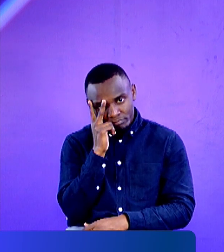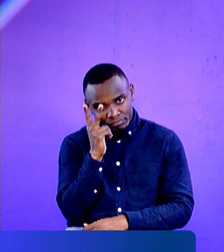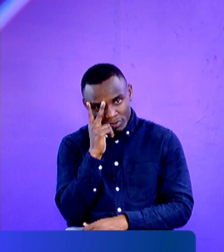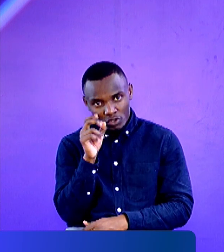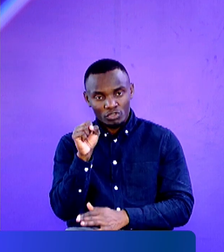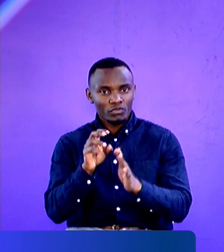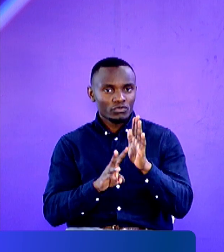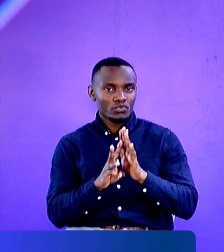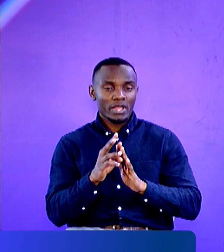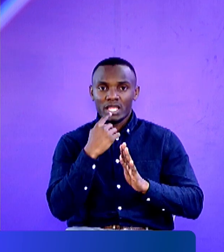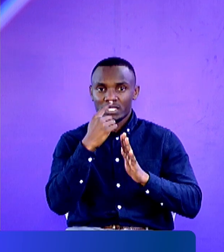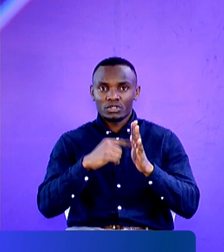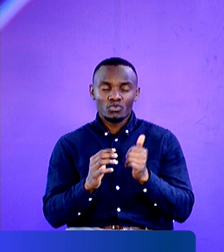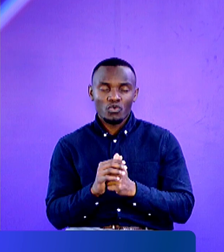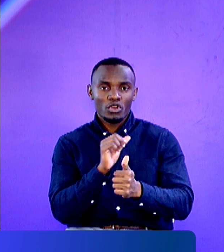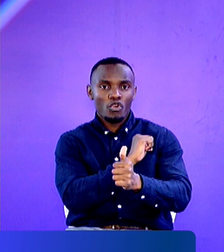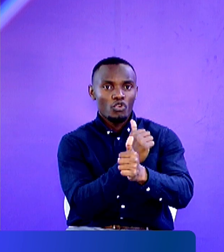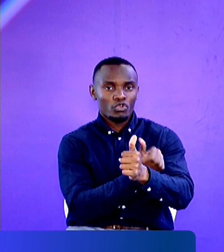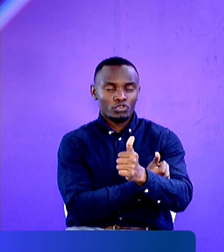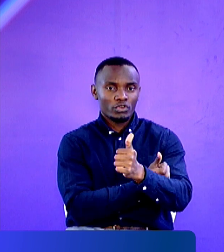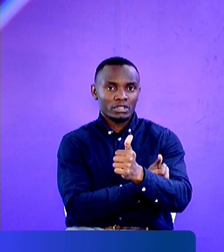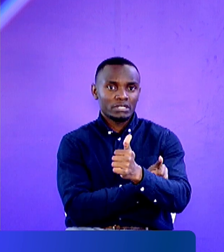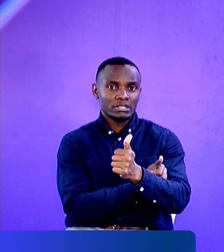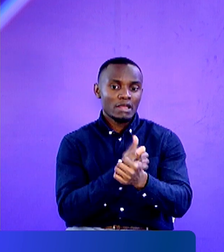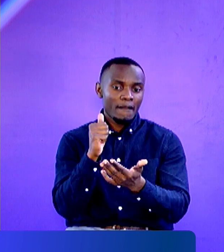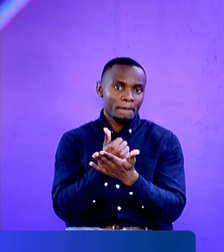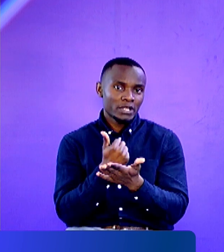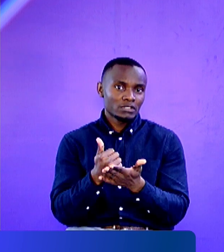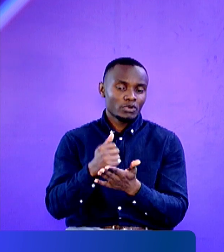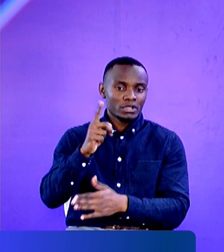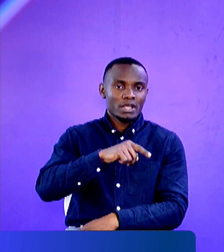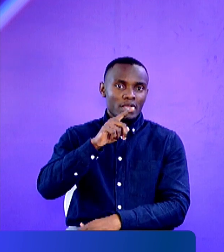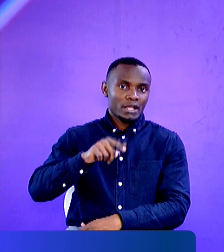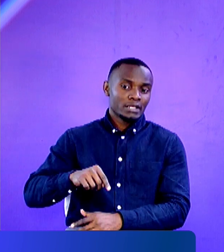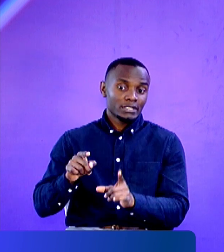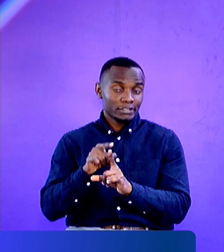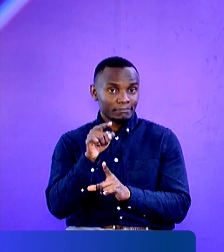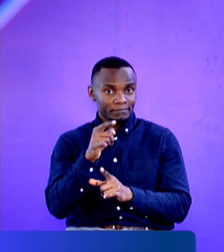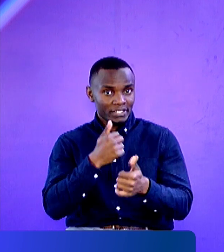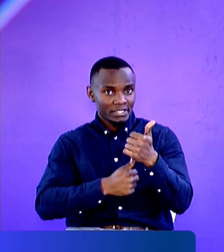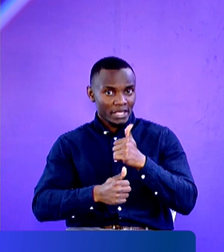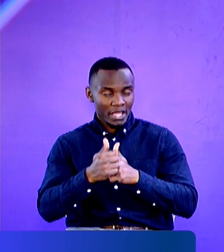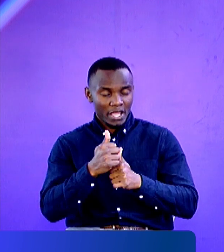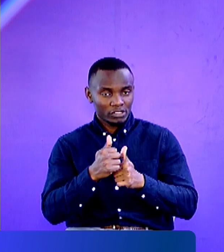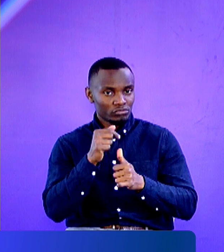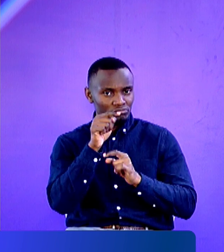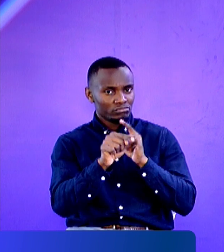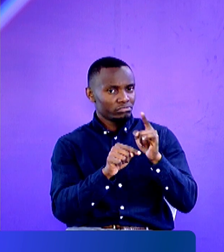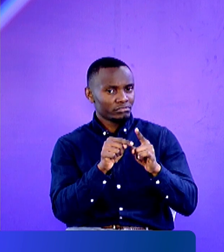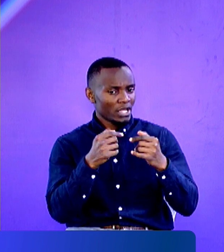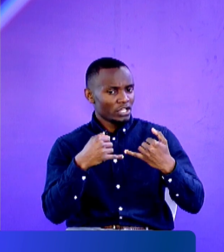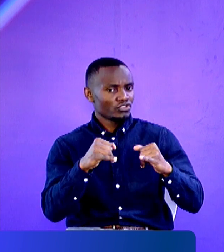have cancelled her Kenyan passport. She has linked the action to the high-stakes suit, alleging an attempt